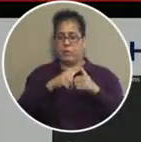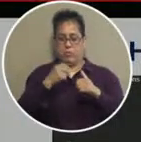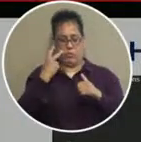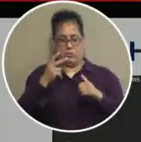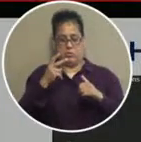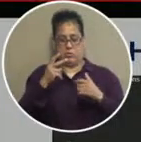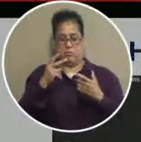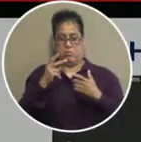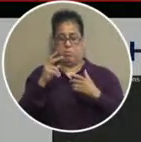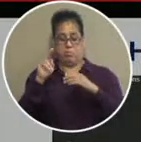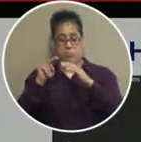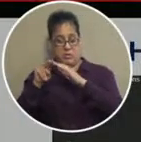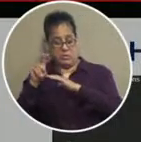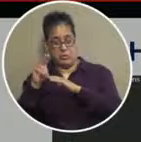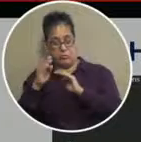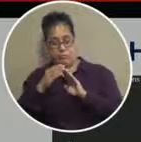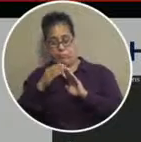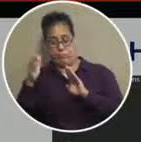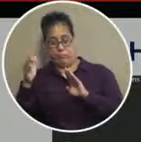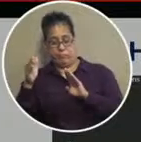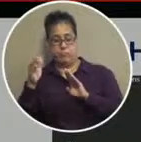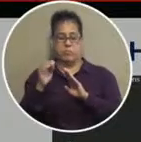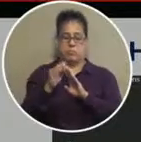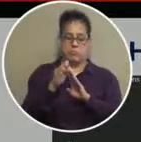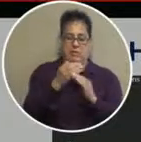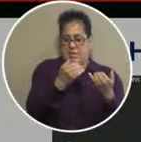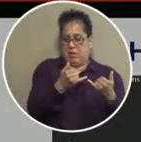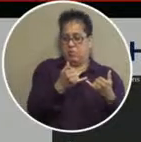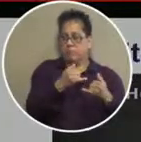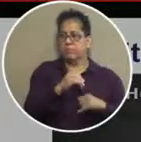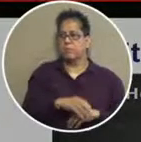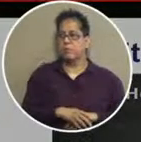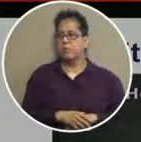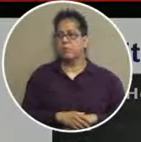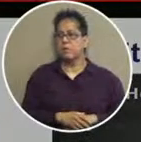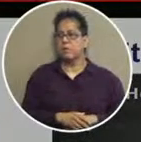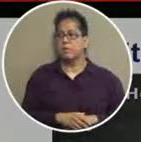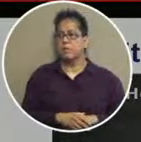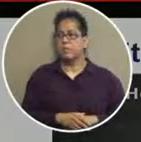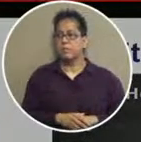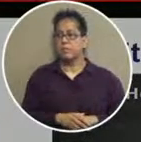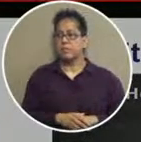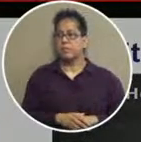it in the future. Next slide.